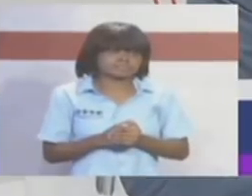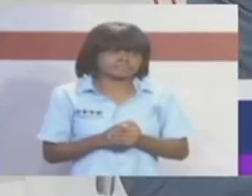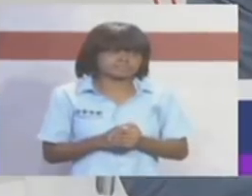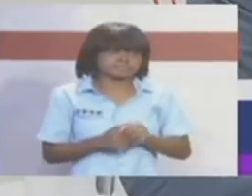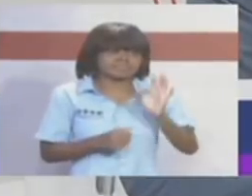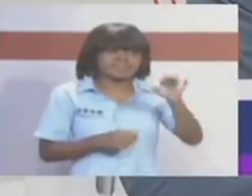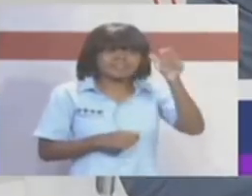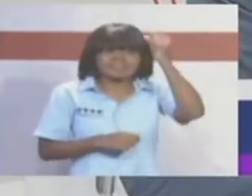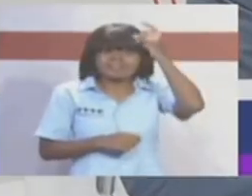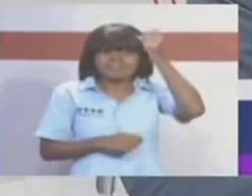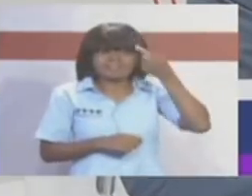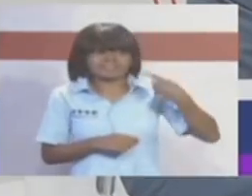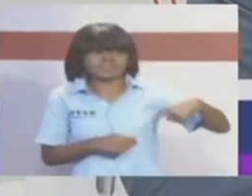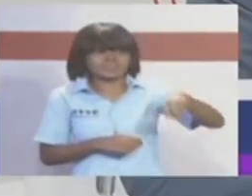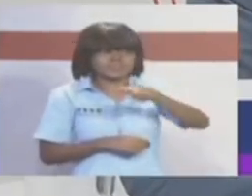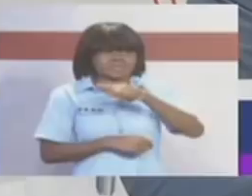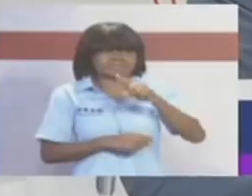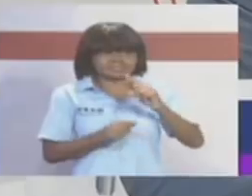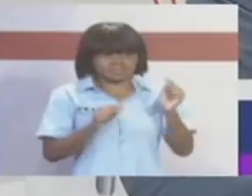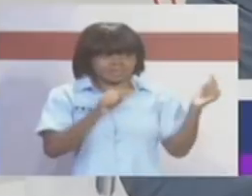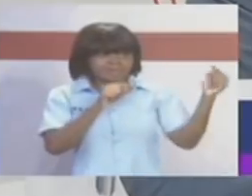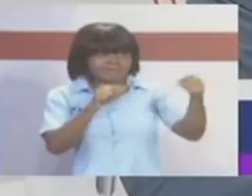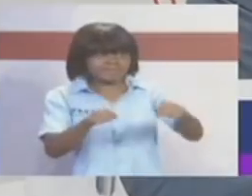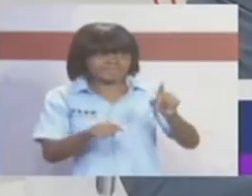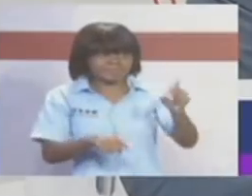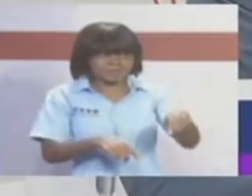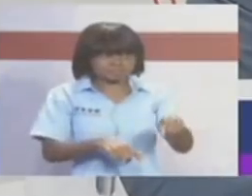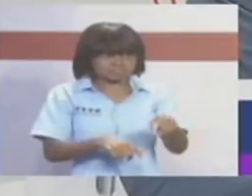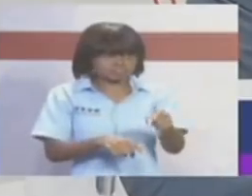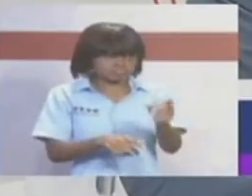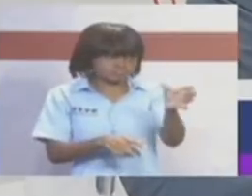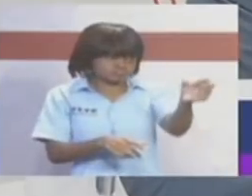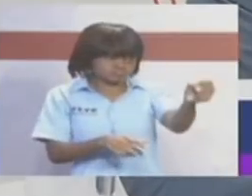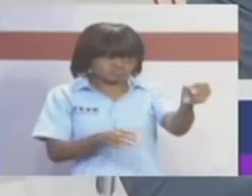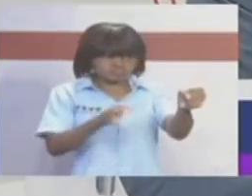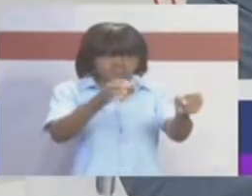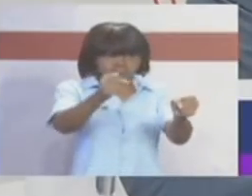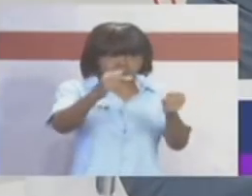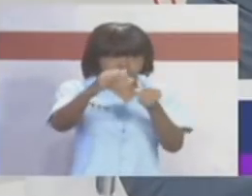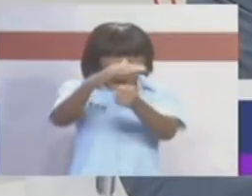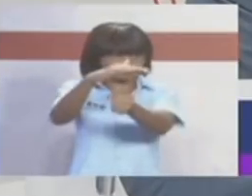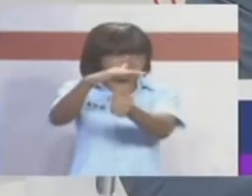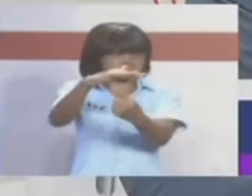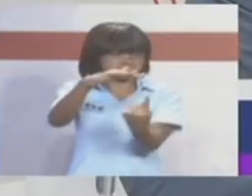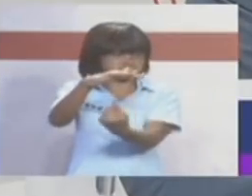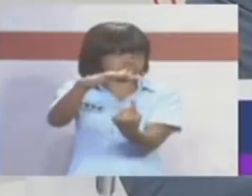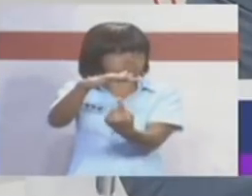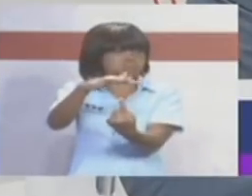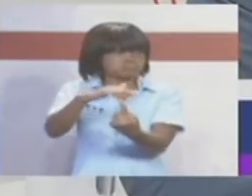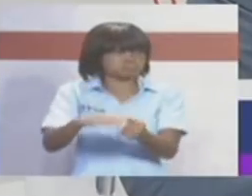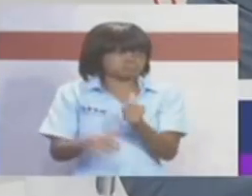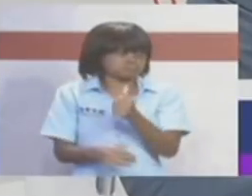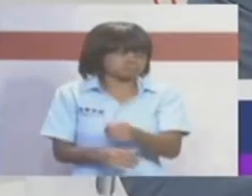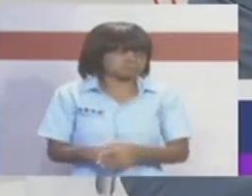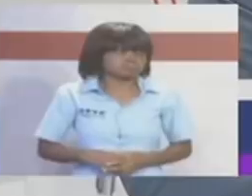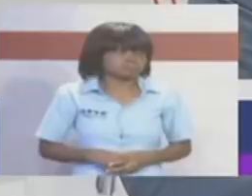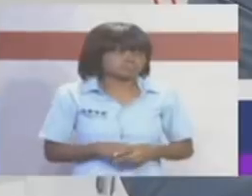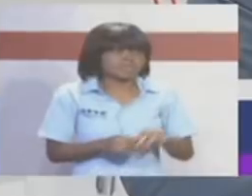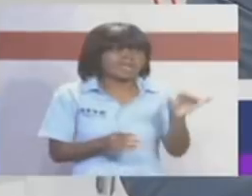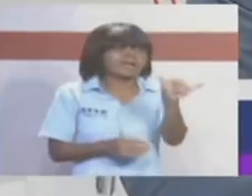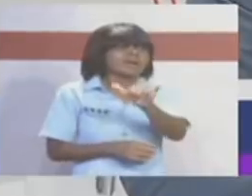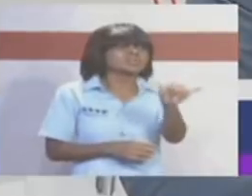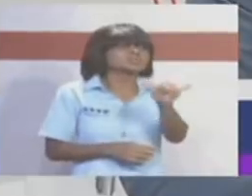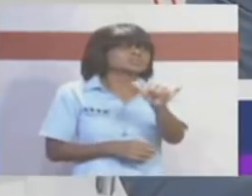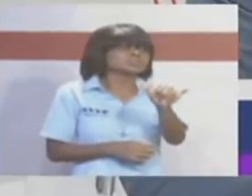negative PCR requirement, are things that then reduce the probability of an ill person coming down on the plane in